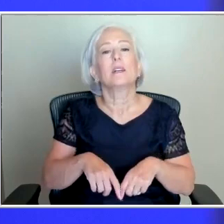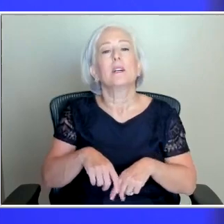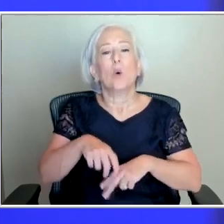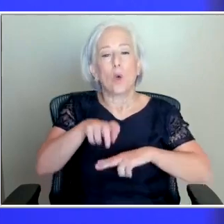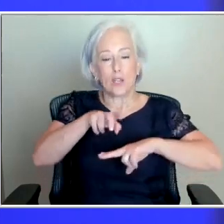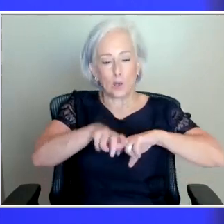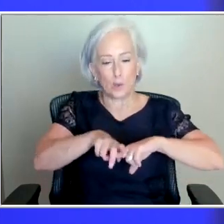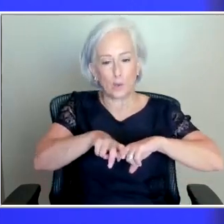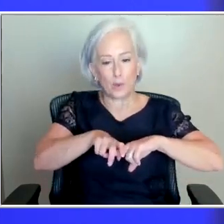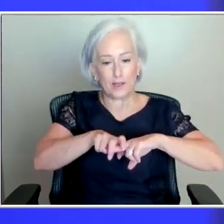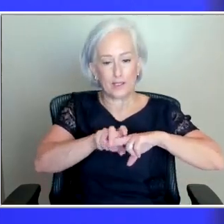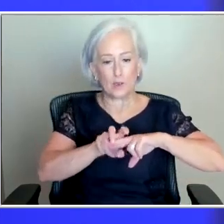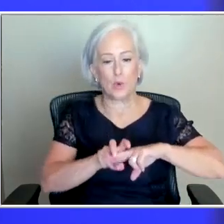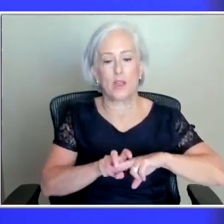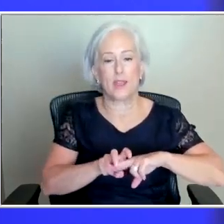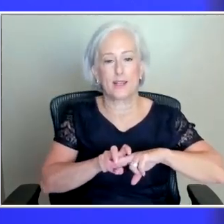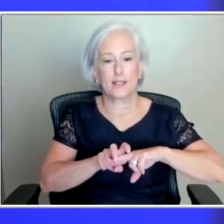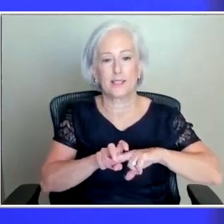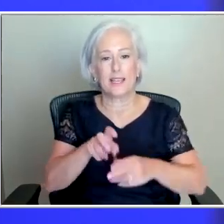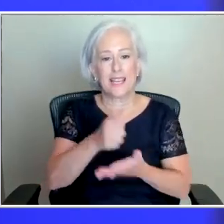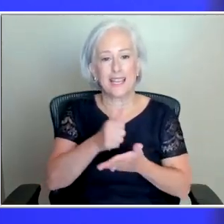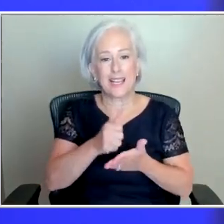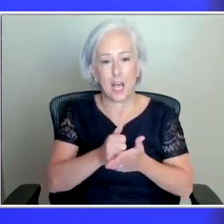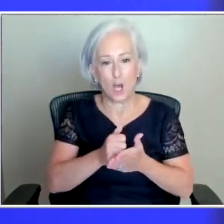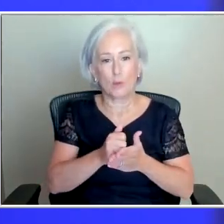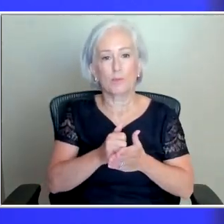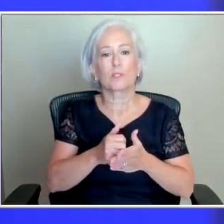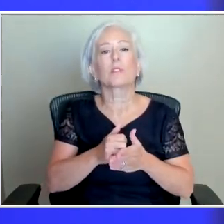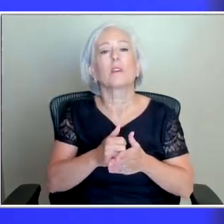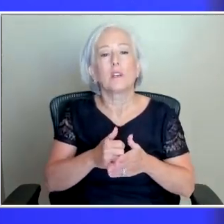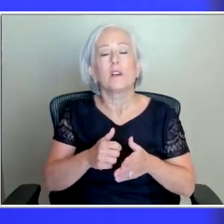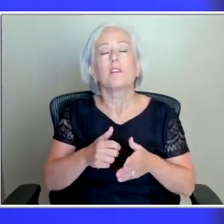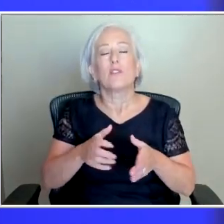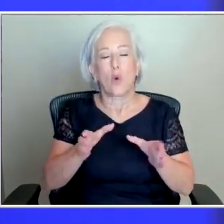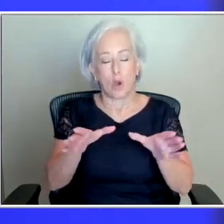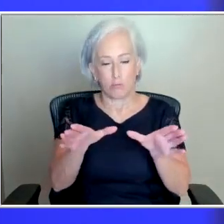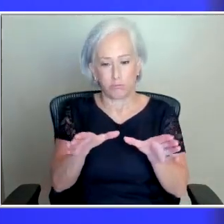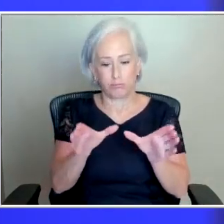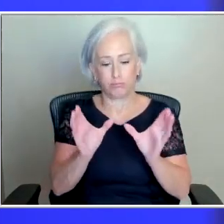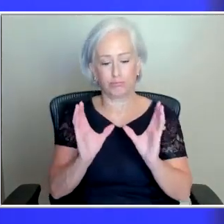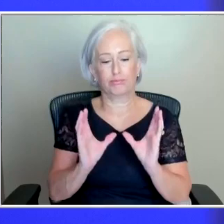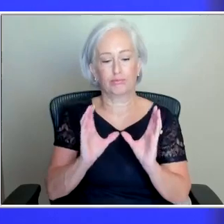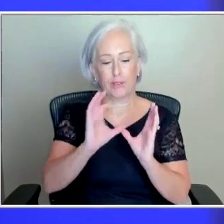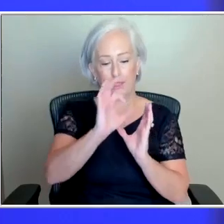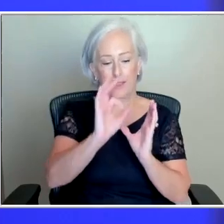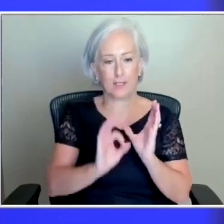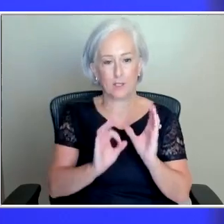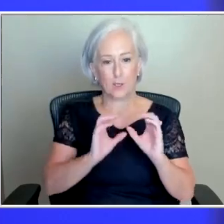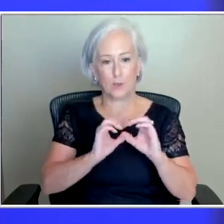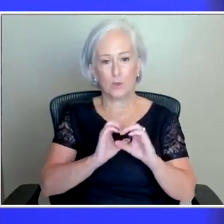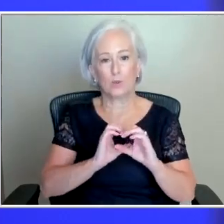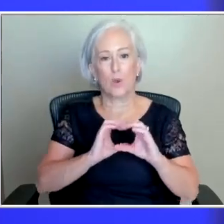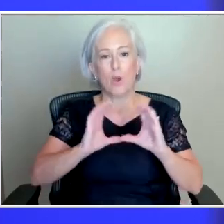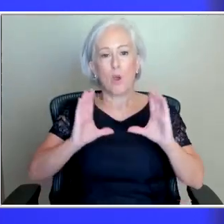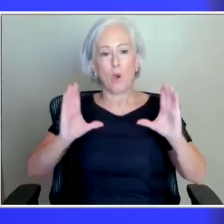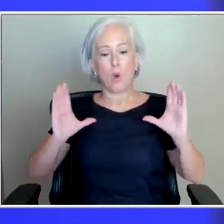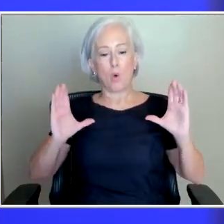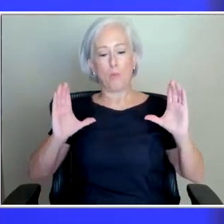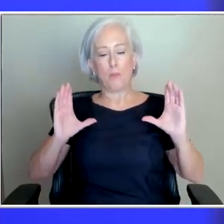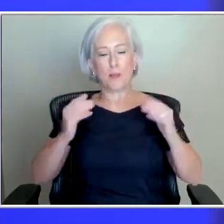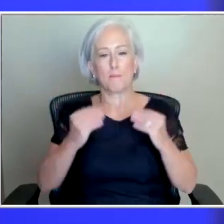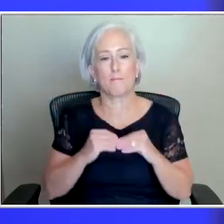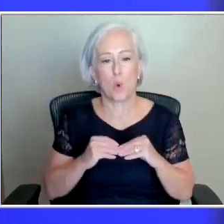open up the rectum and the anus a lot better for bowel movements, and it relaxes the pelvic floor more completely. So you're at a